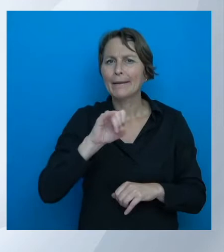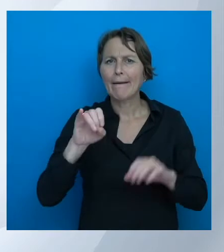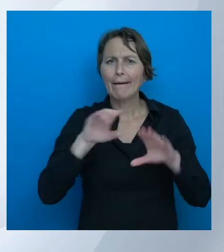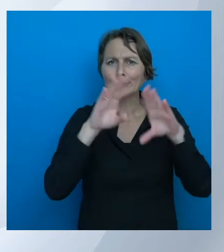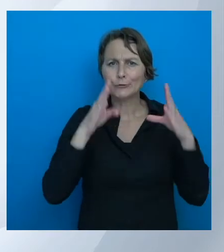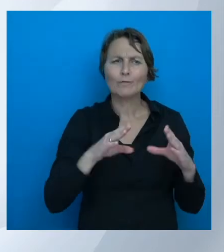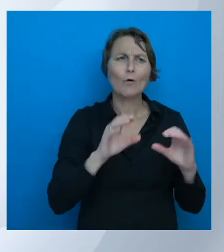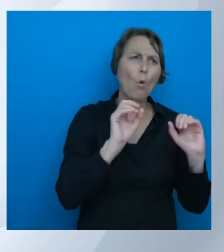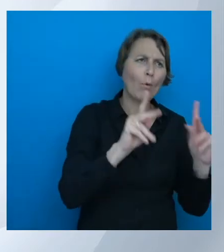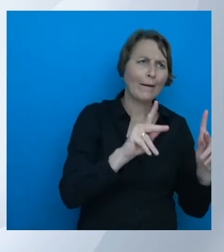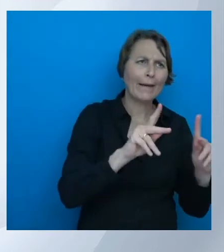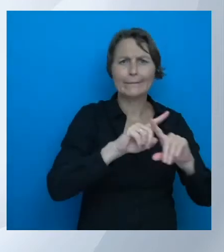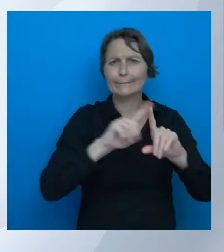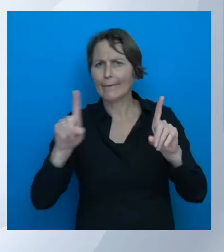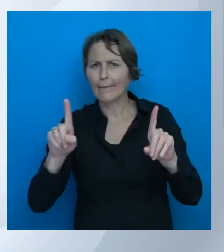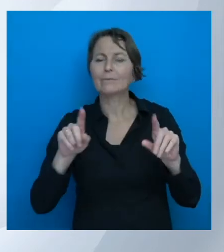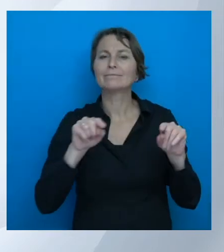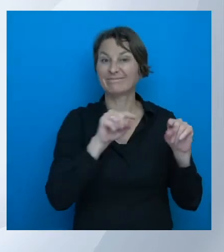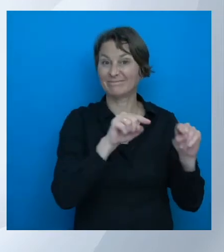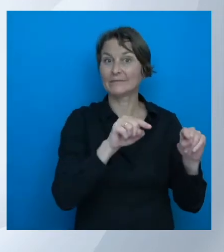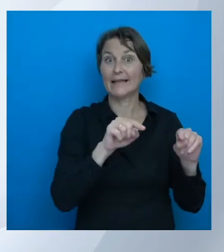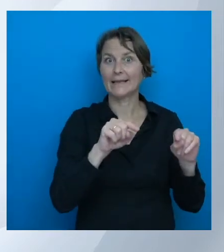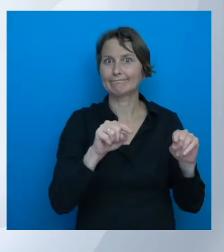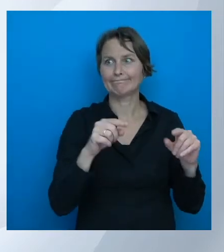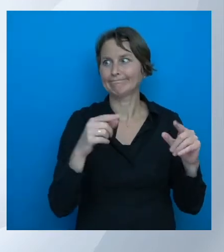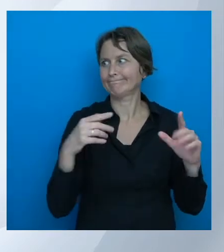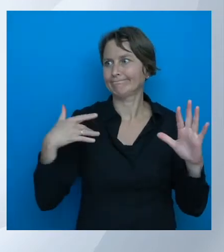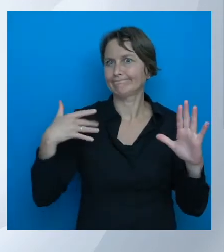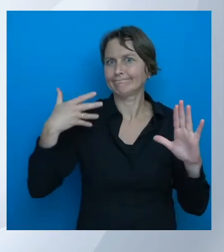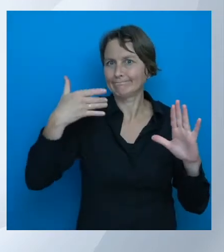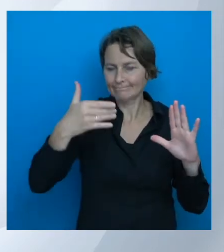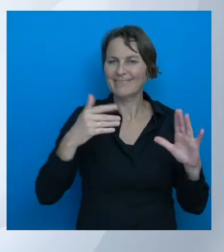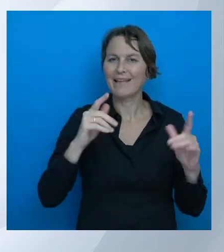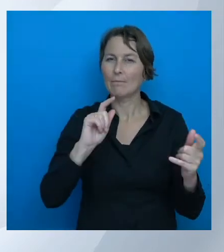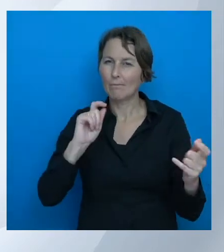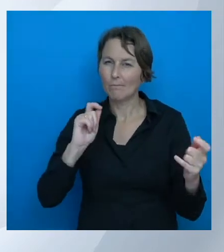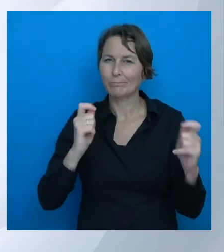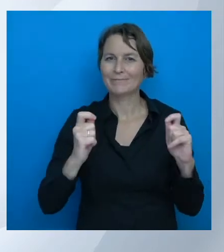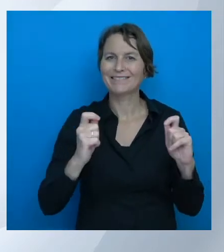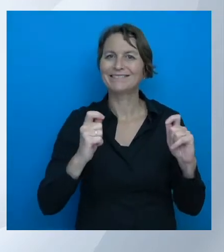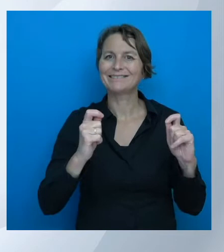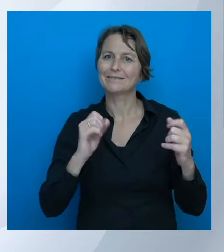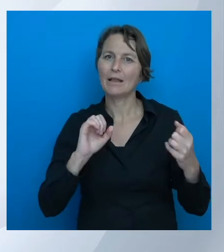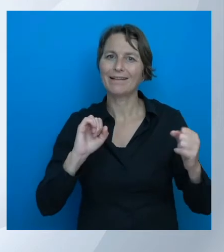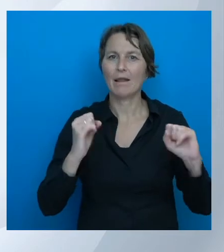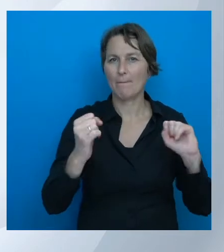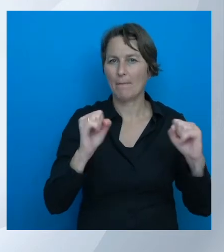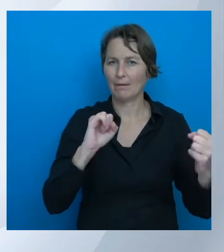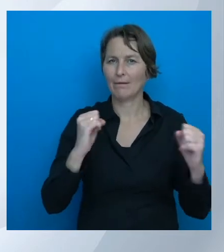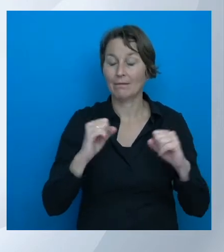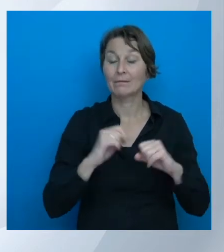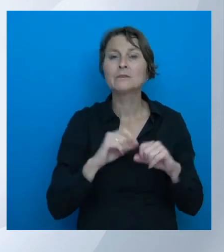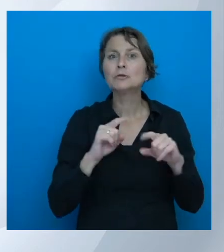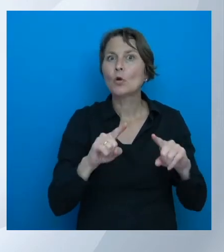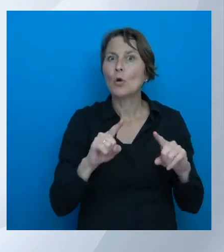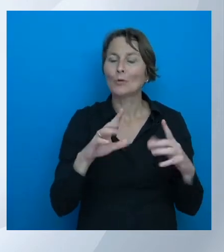And at a certain point, that was not enough anymore, so it became dynamic. The cool thing of the dynamic